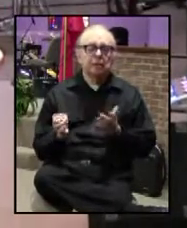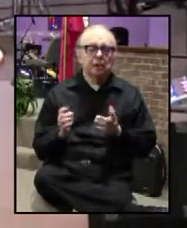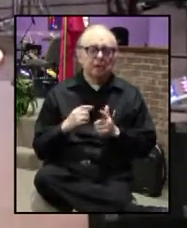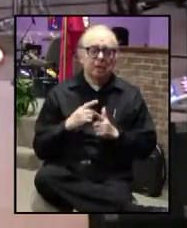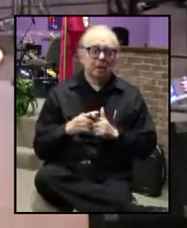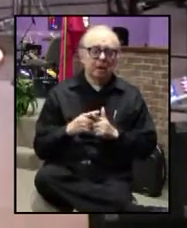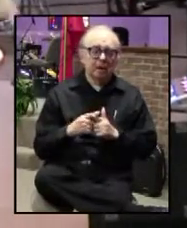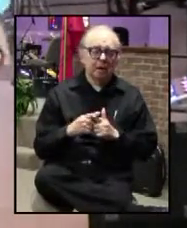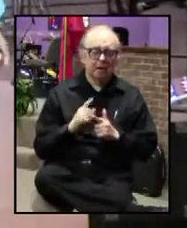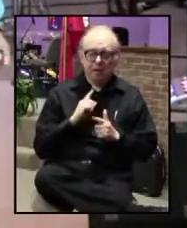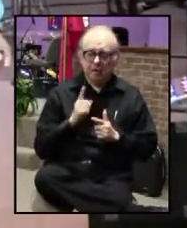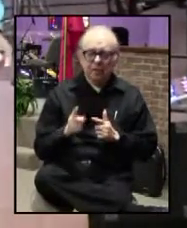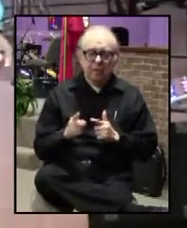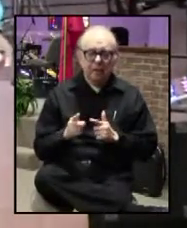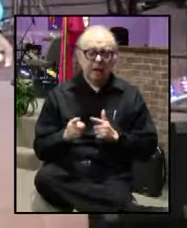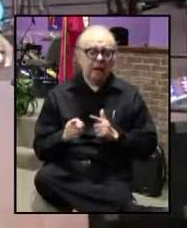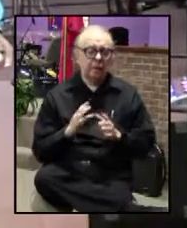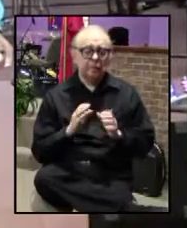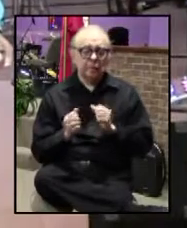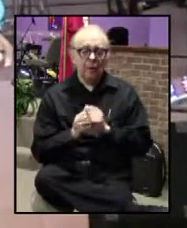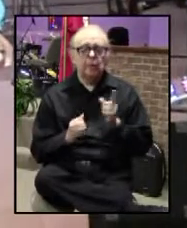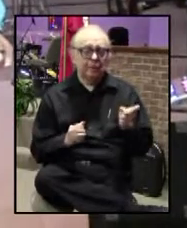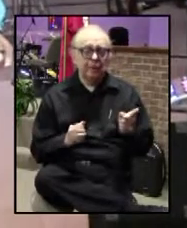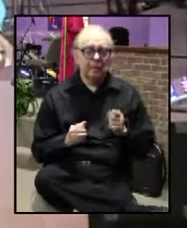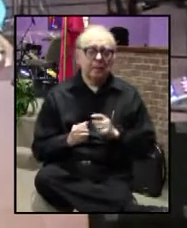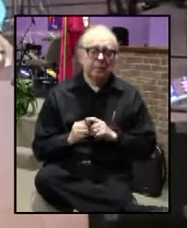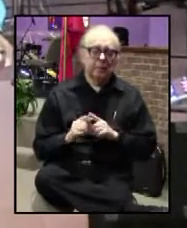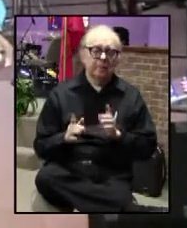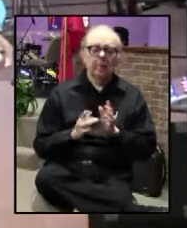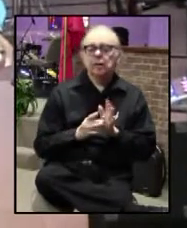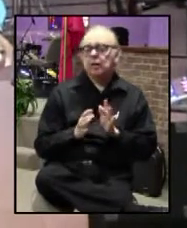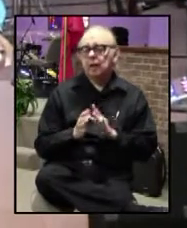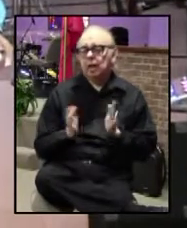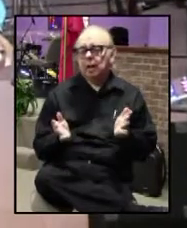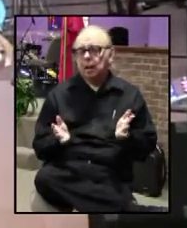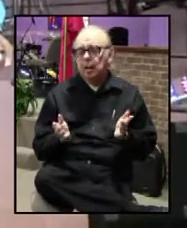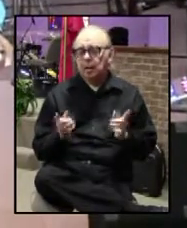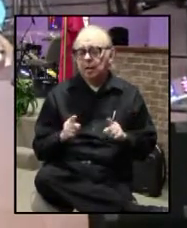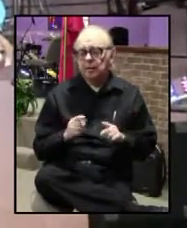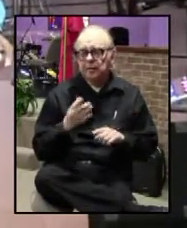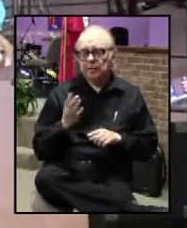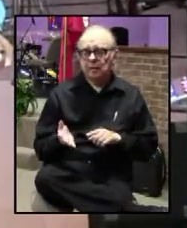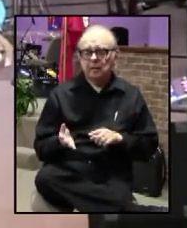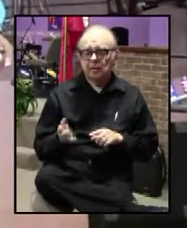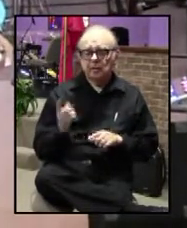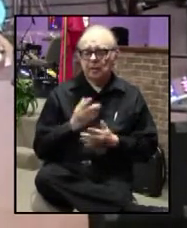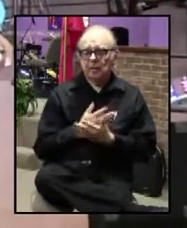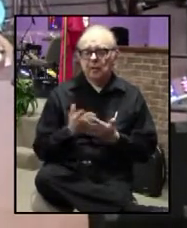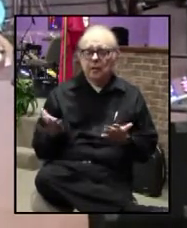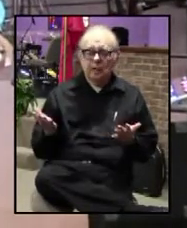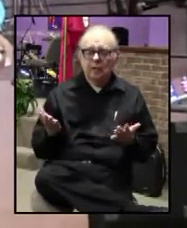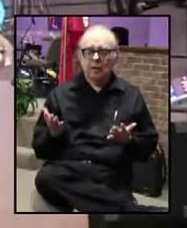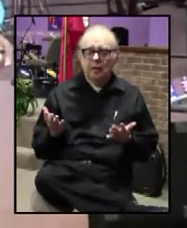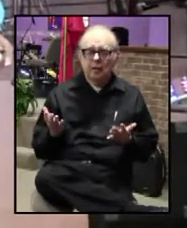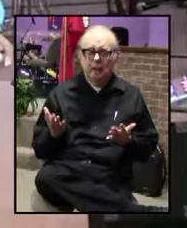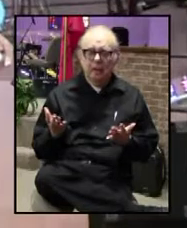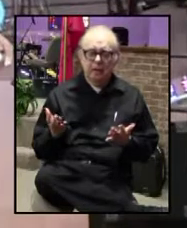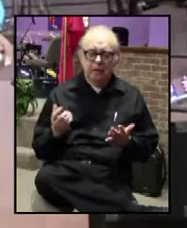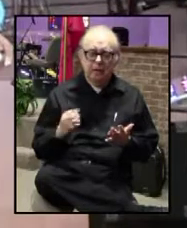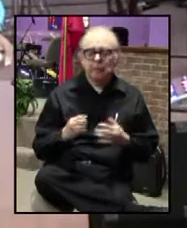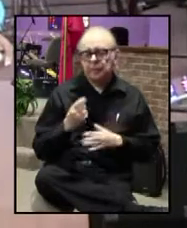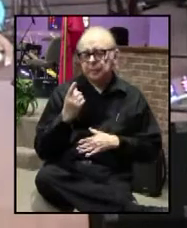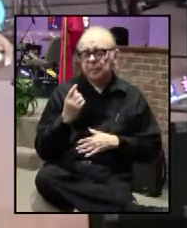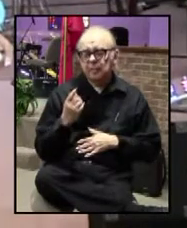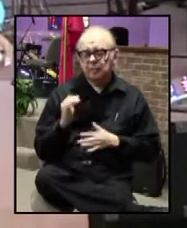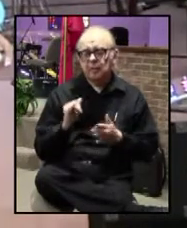that had actually come to converse with him. But Jesus, when he was there, one of the things I think you